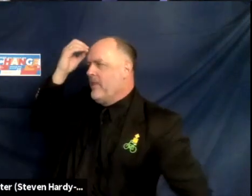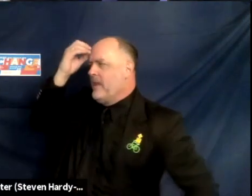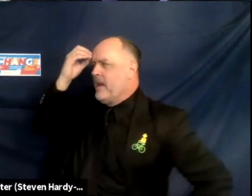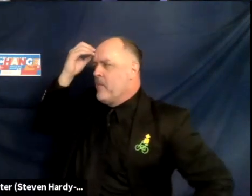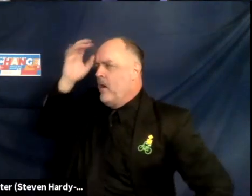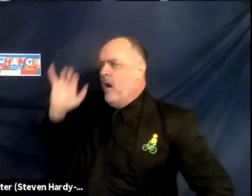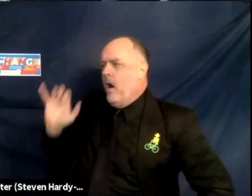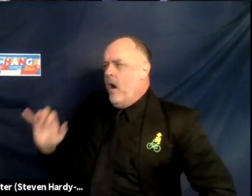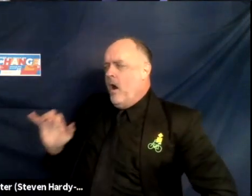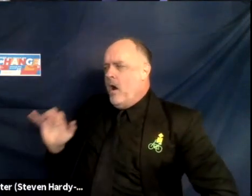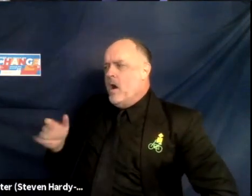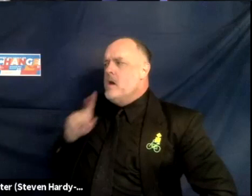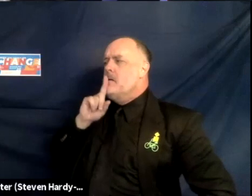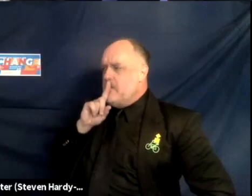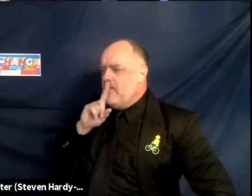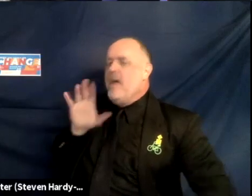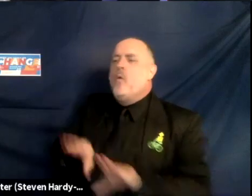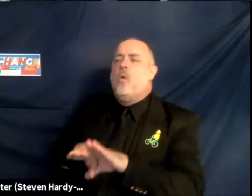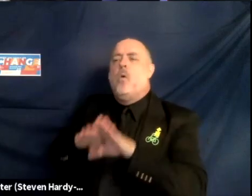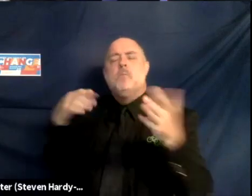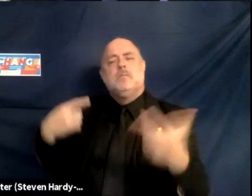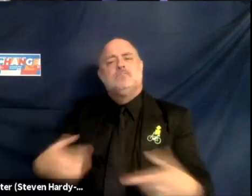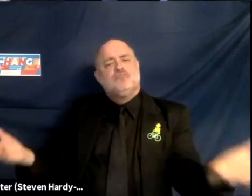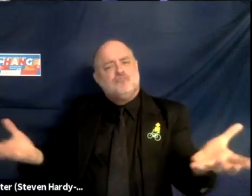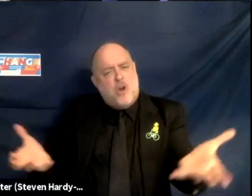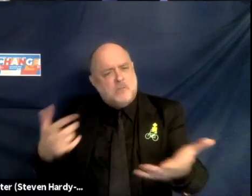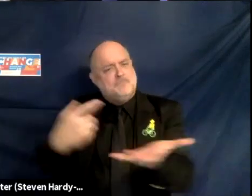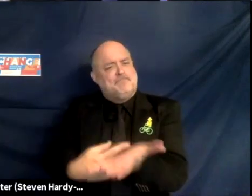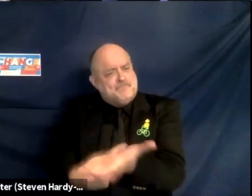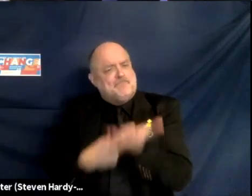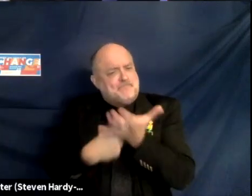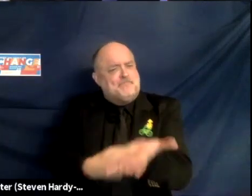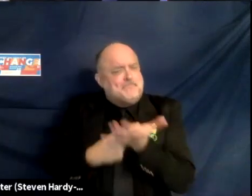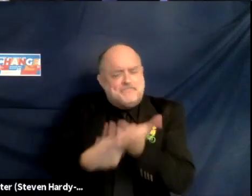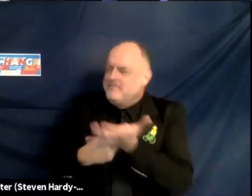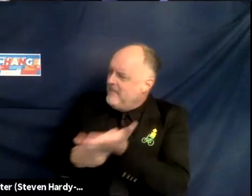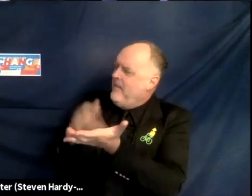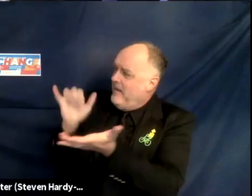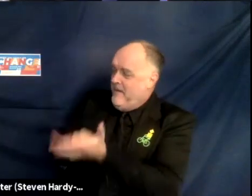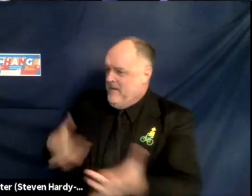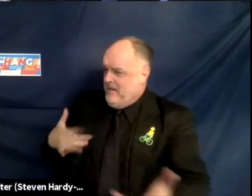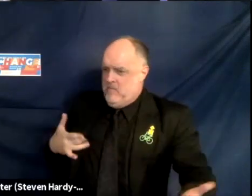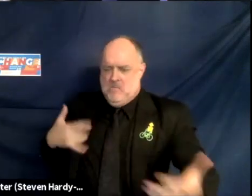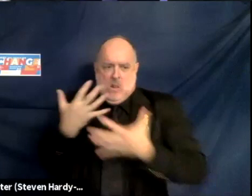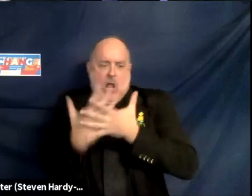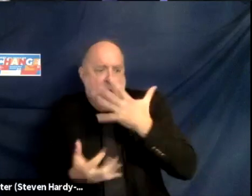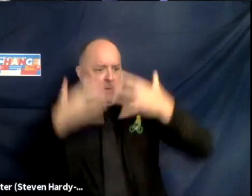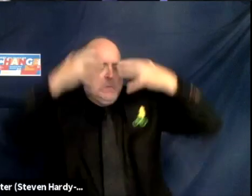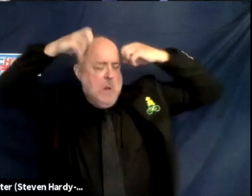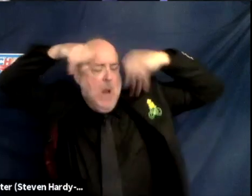And that's where that open process of dialogue pays off. It feels like a lot of blood and sweat when you're in the middle of it,